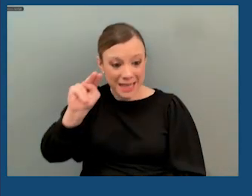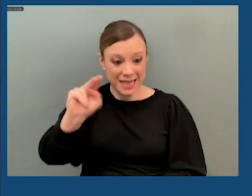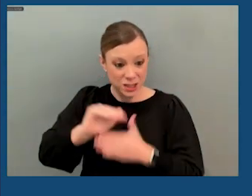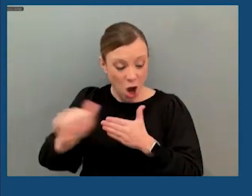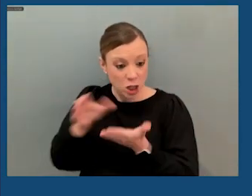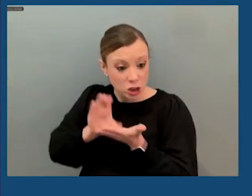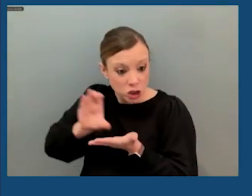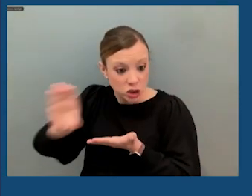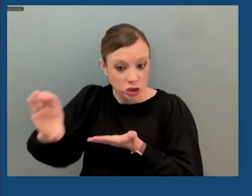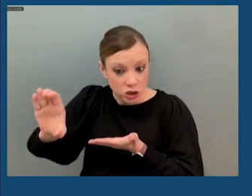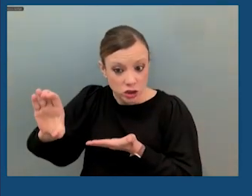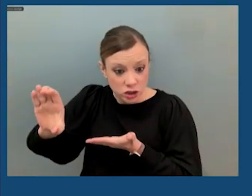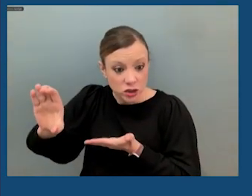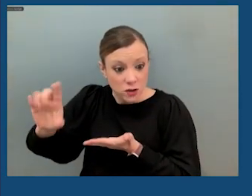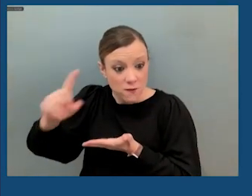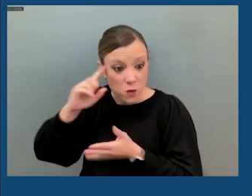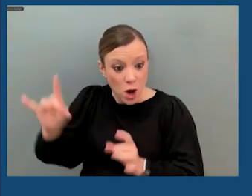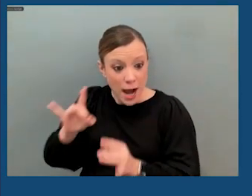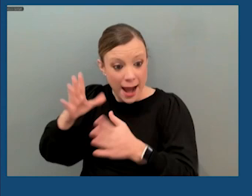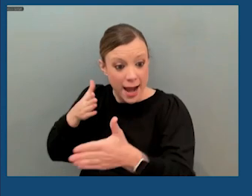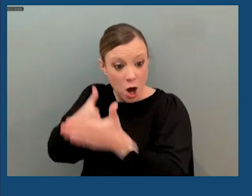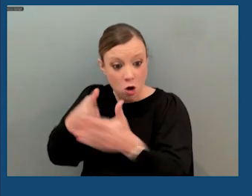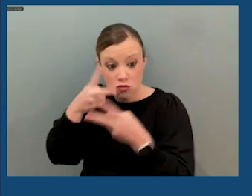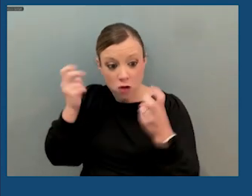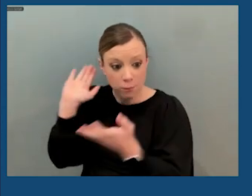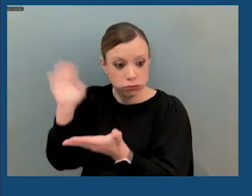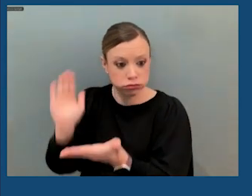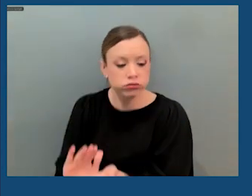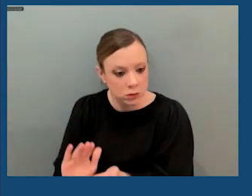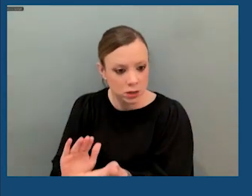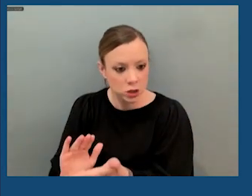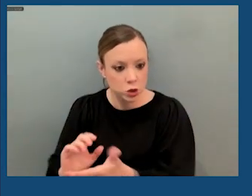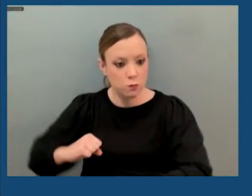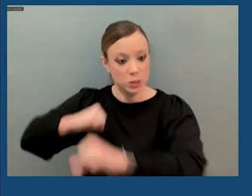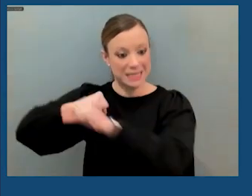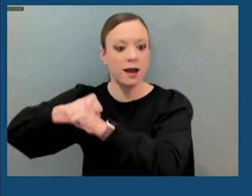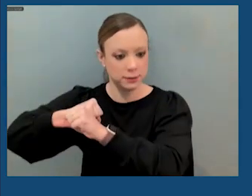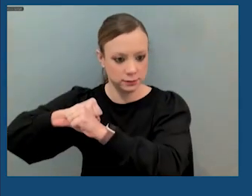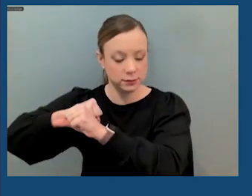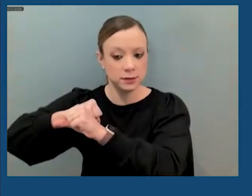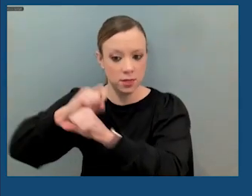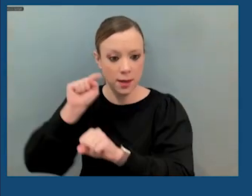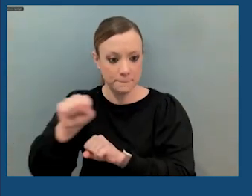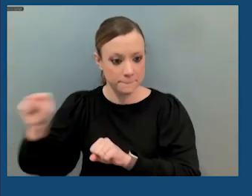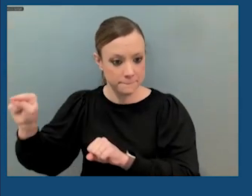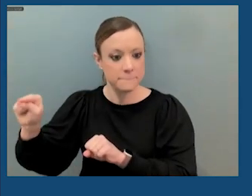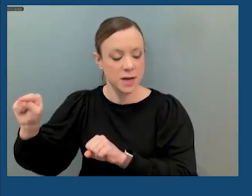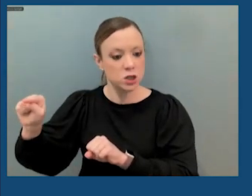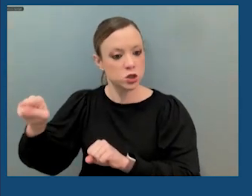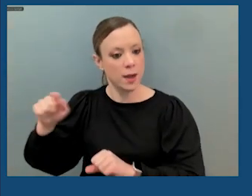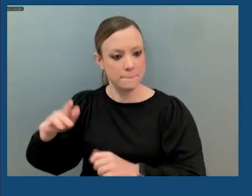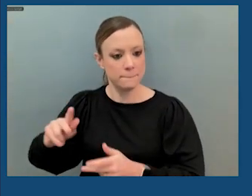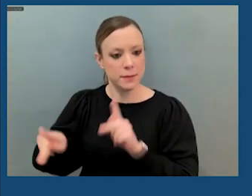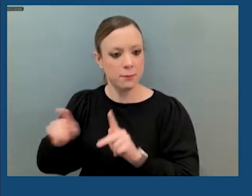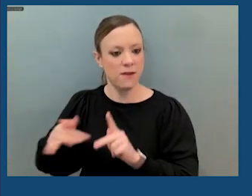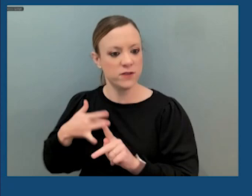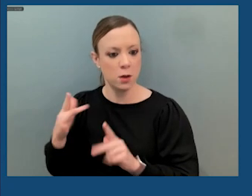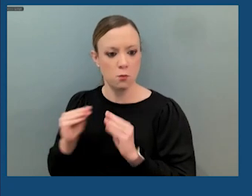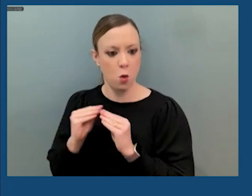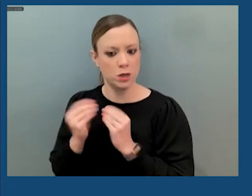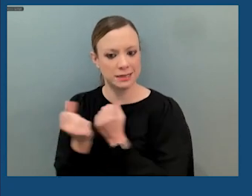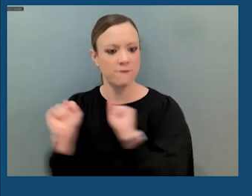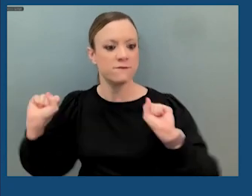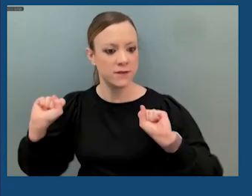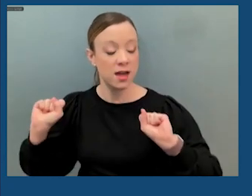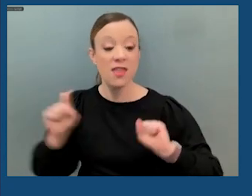for crime, to give people to protect their institutions, securing communities against hate crimes, the physical